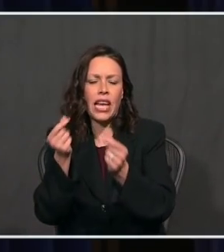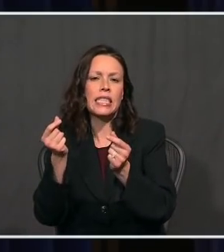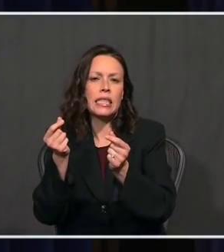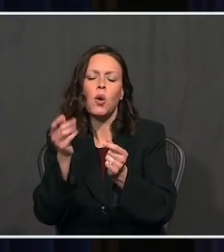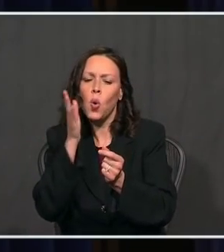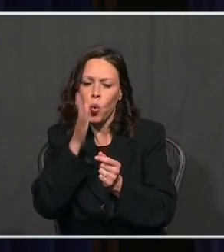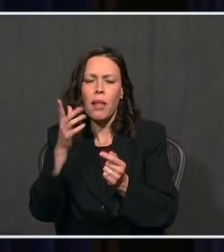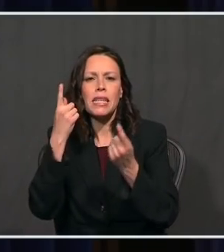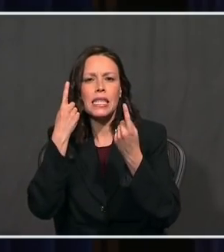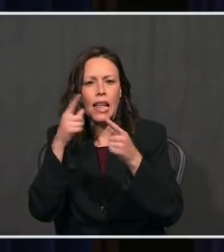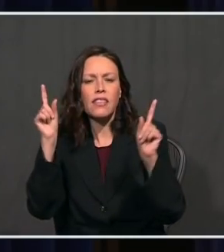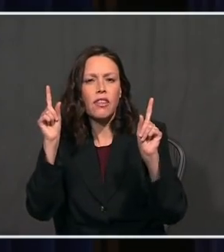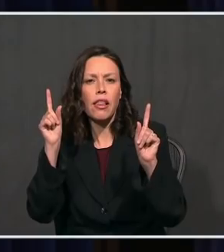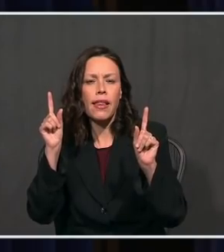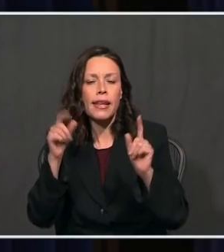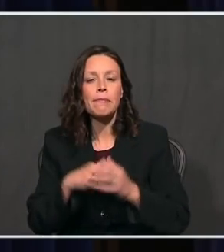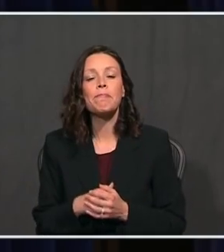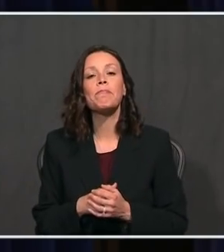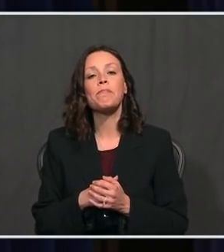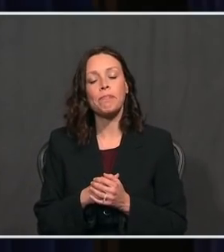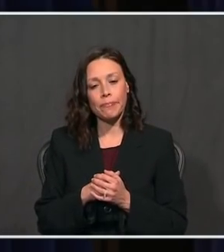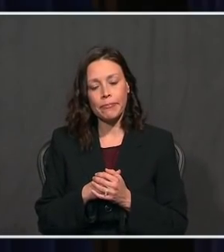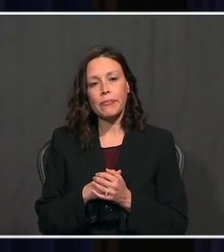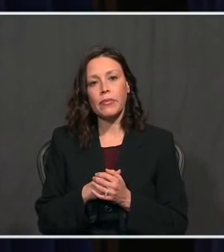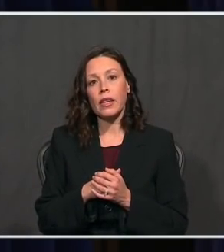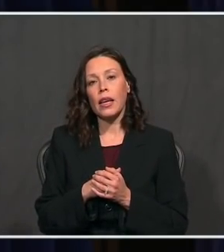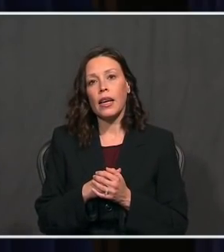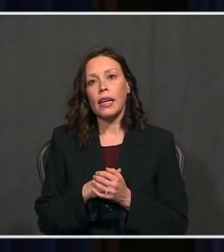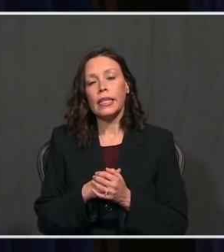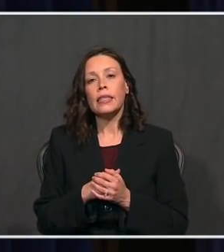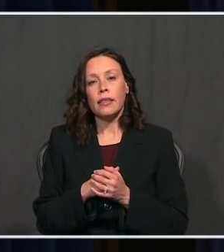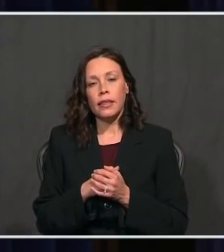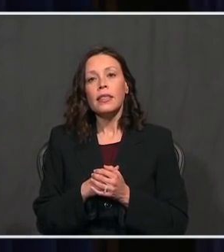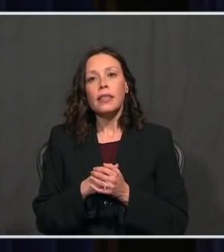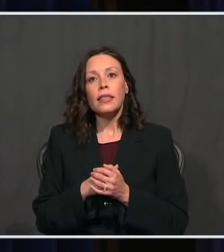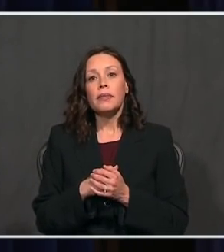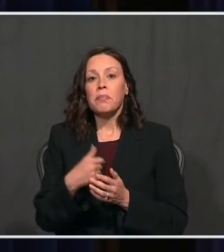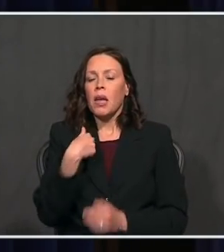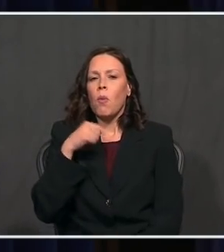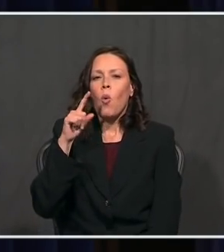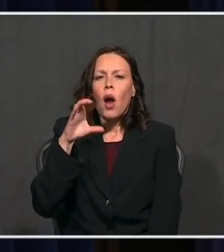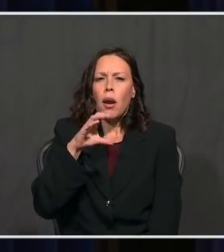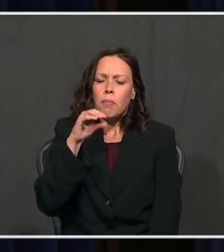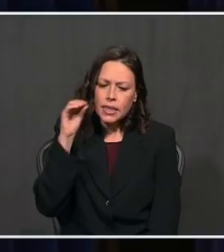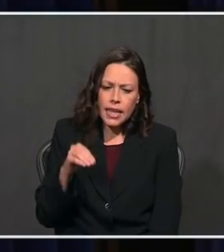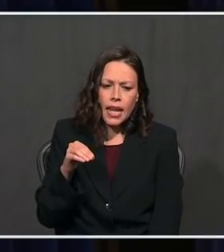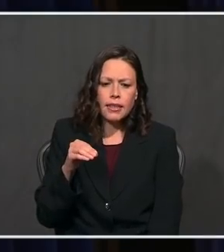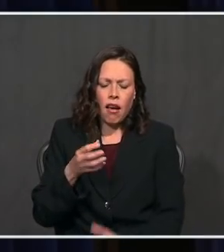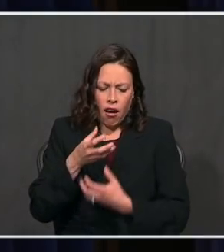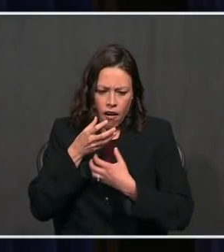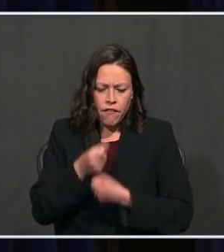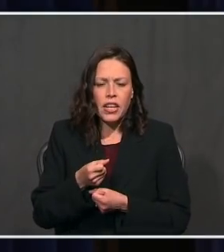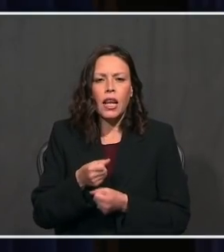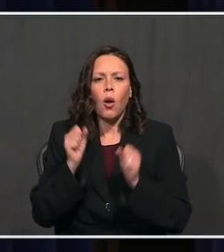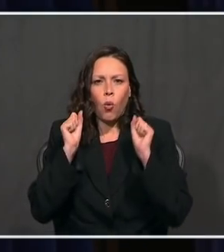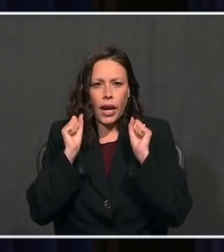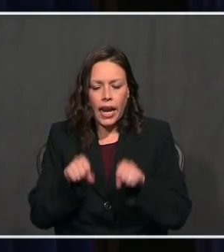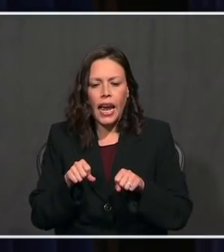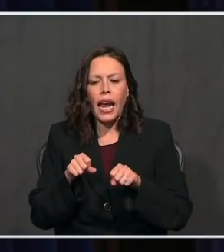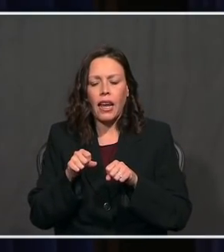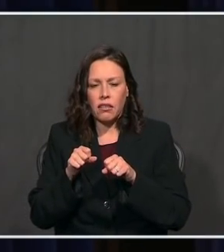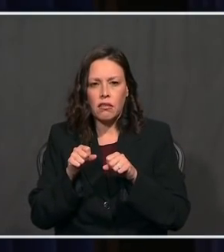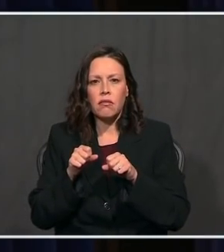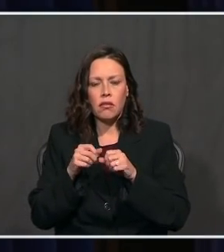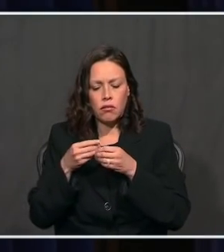successful. So, with that said, I will tell you, I am 100% confident that we will be able to implement